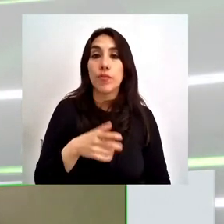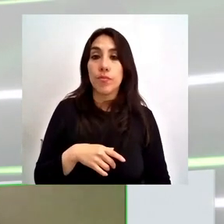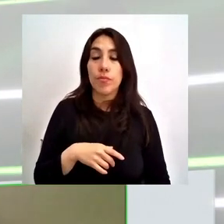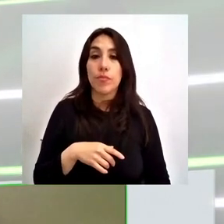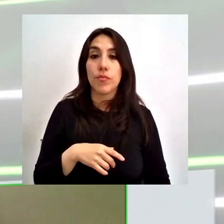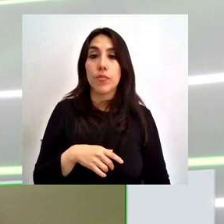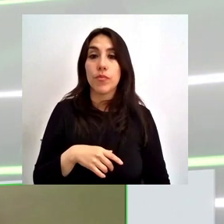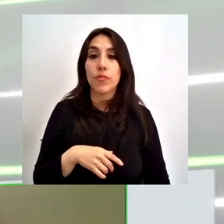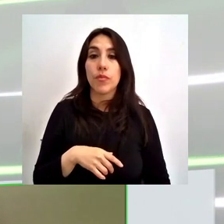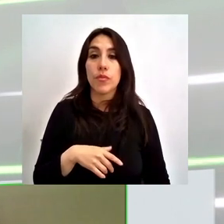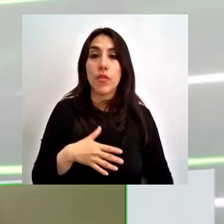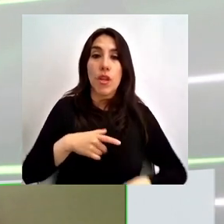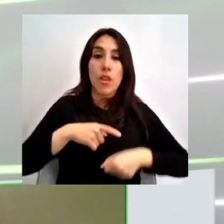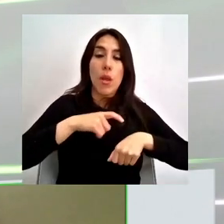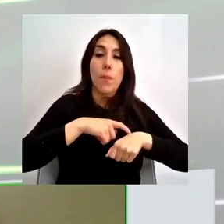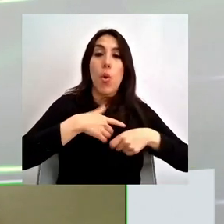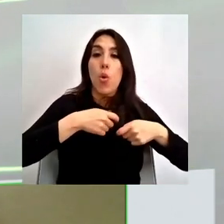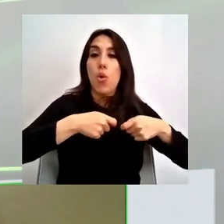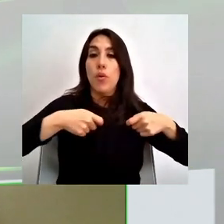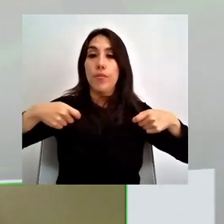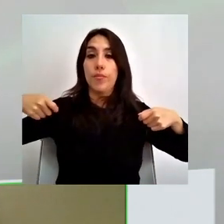now, but